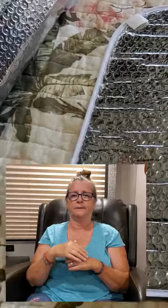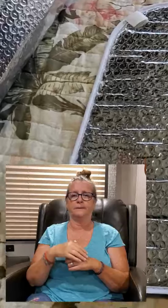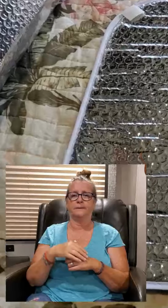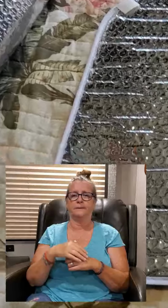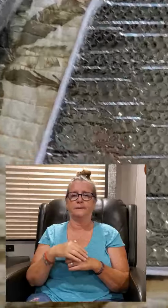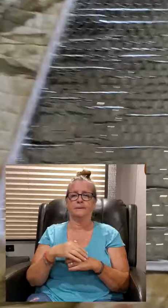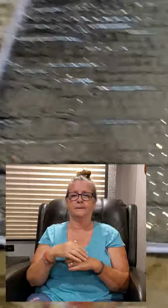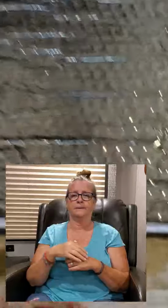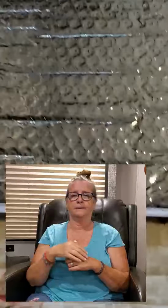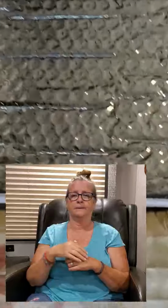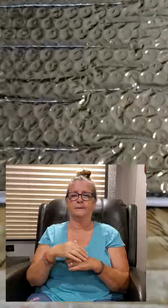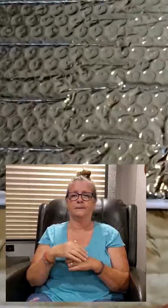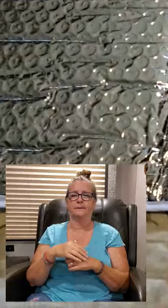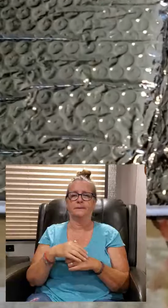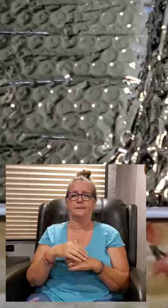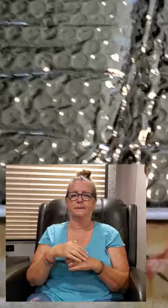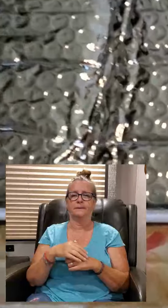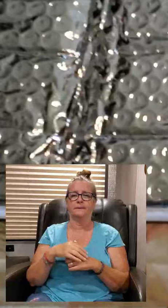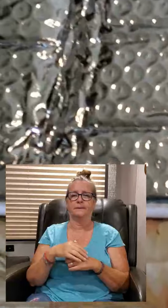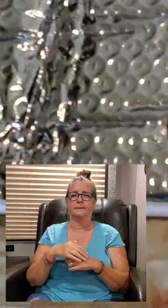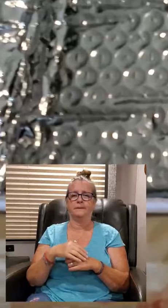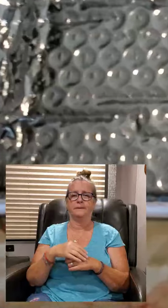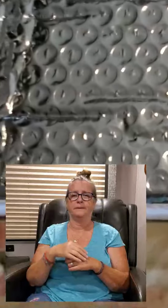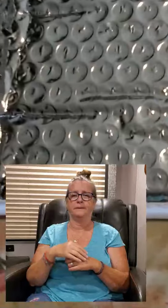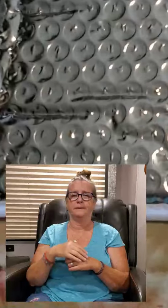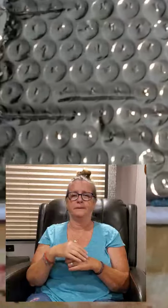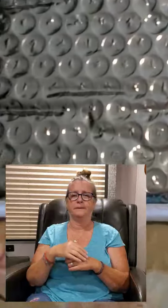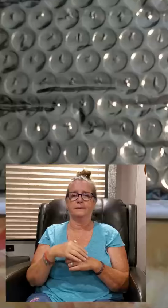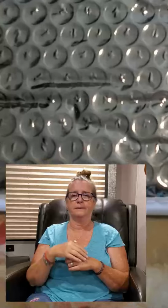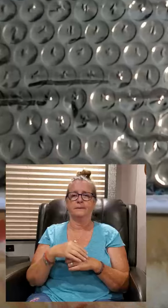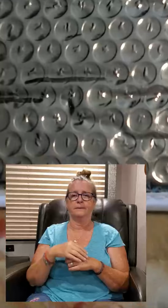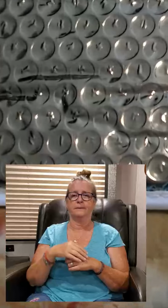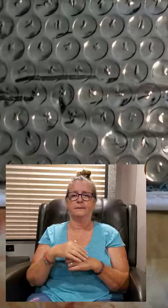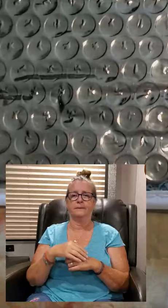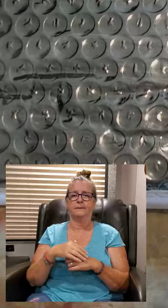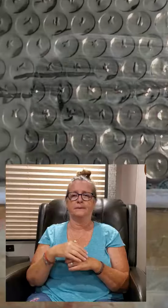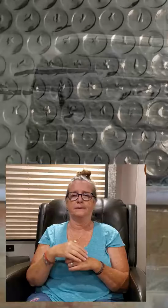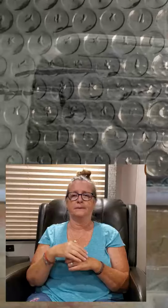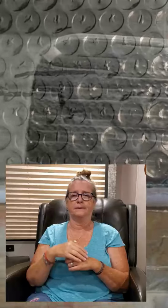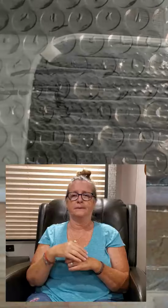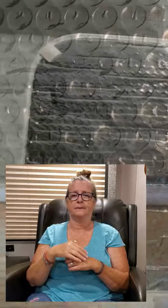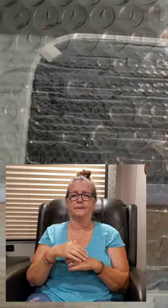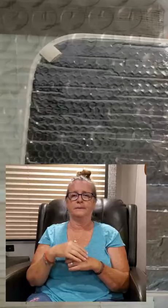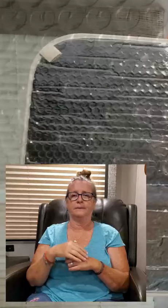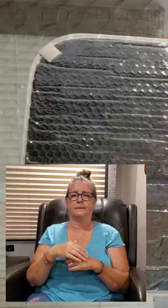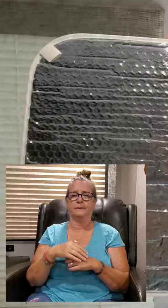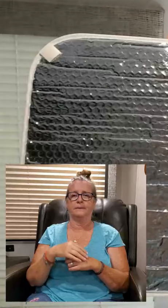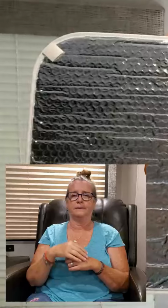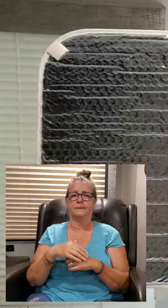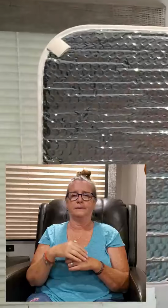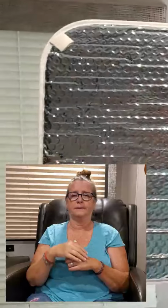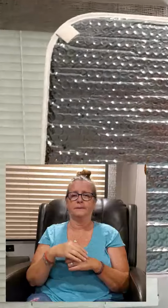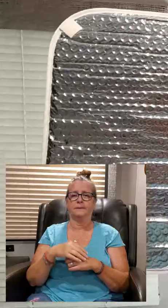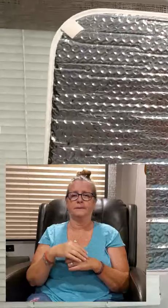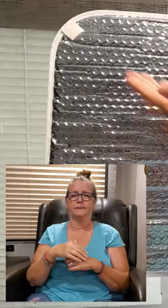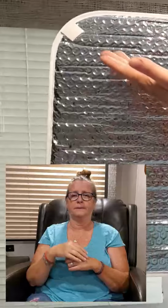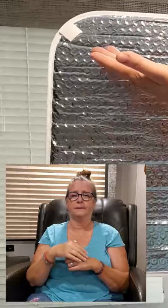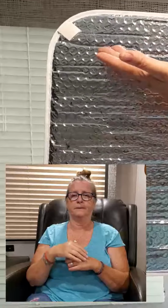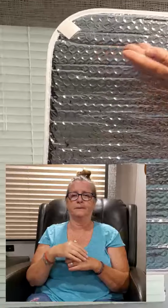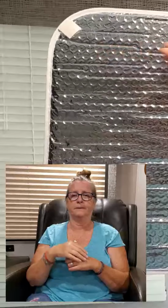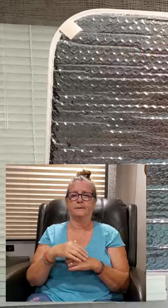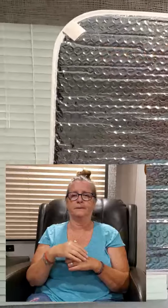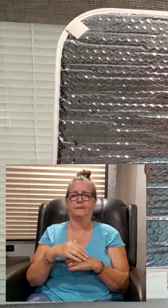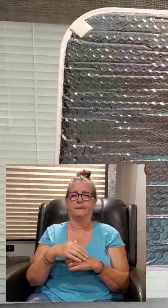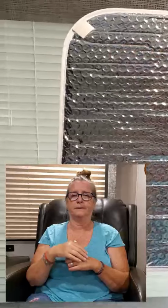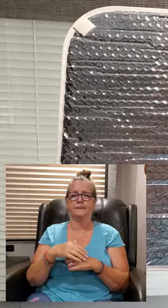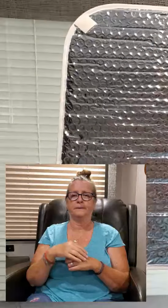this one's for our bedroom, which, by the way, only has one air conditioning vent, and that's why our room is always so hot. Okay,